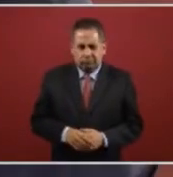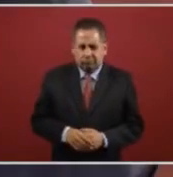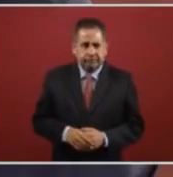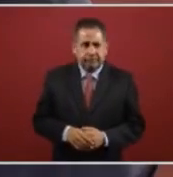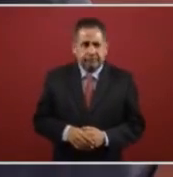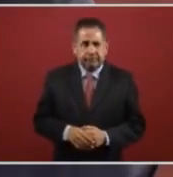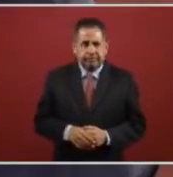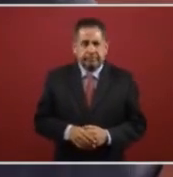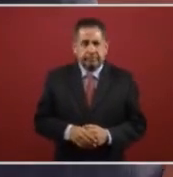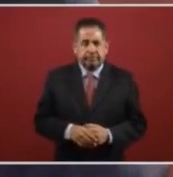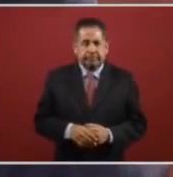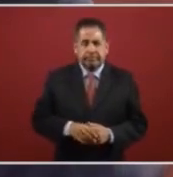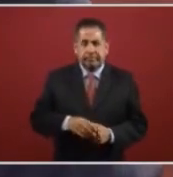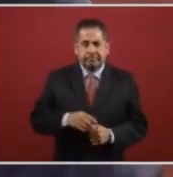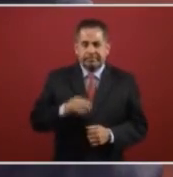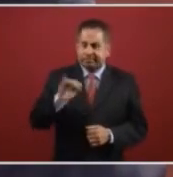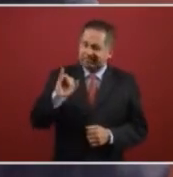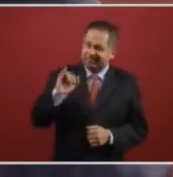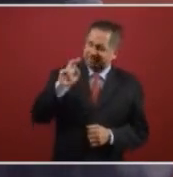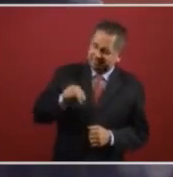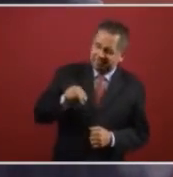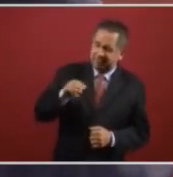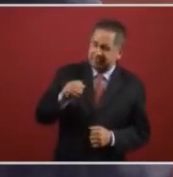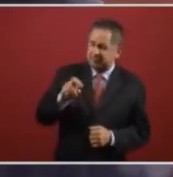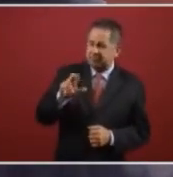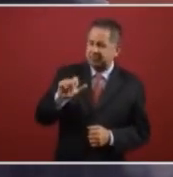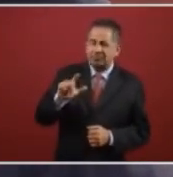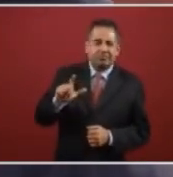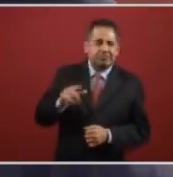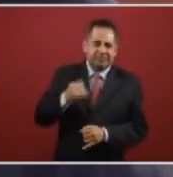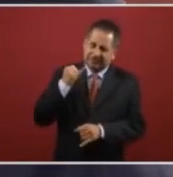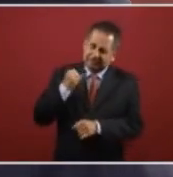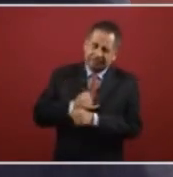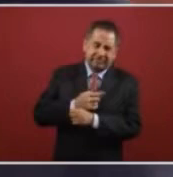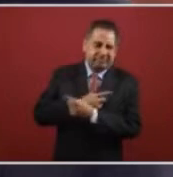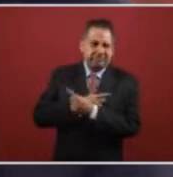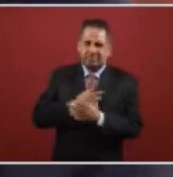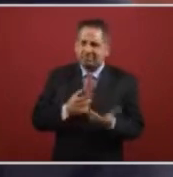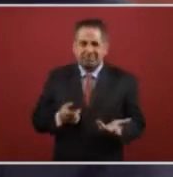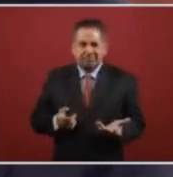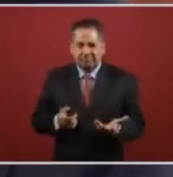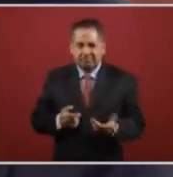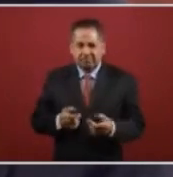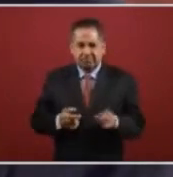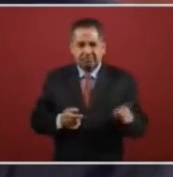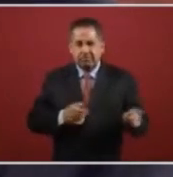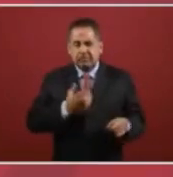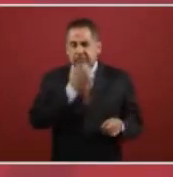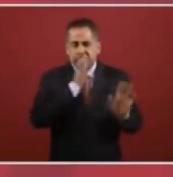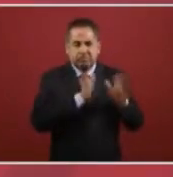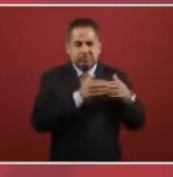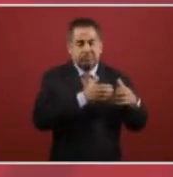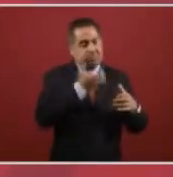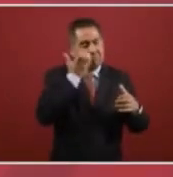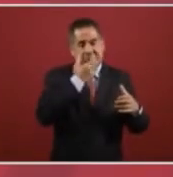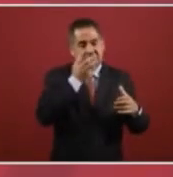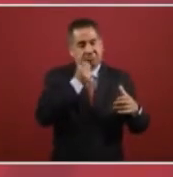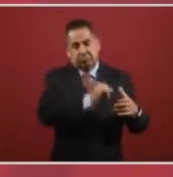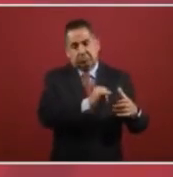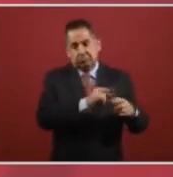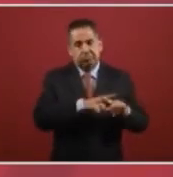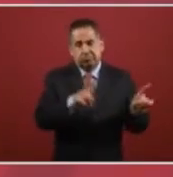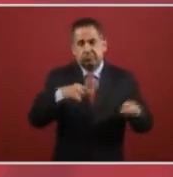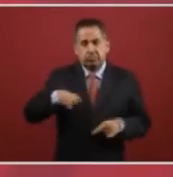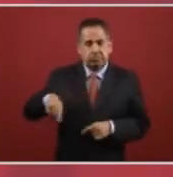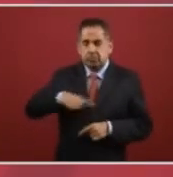that they would kill someone to put. It's immoral that they would have done that just to raise the flags, and that's a